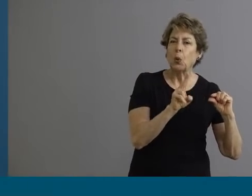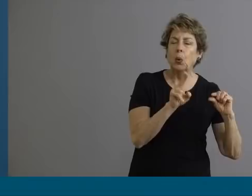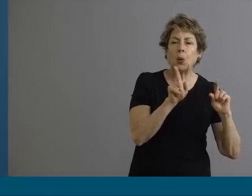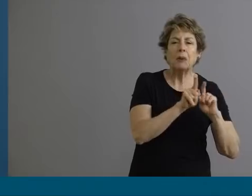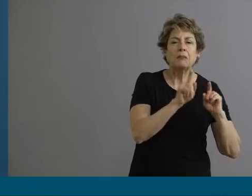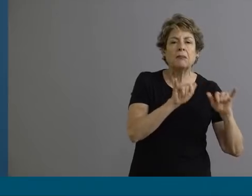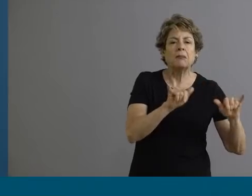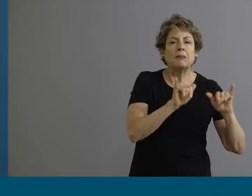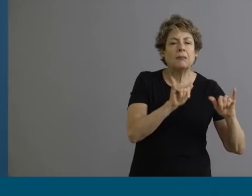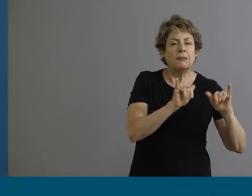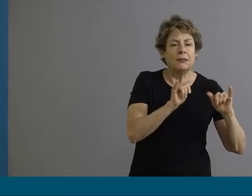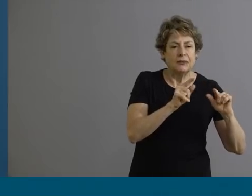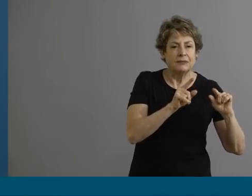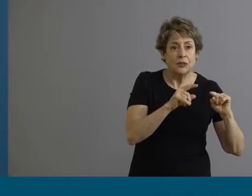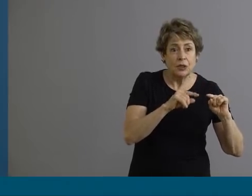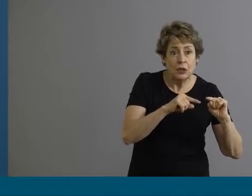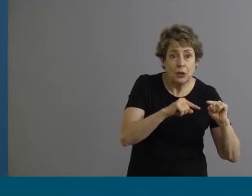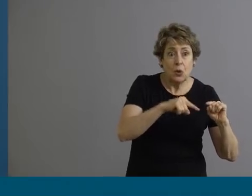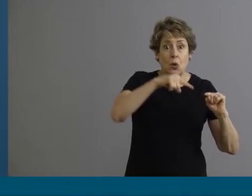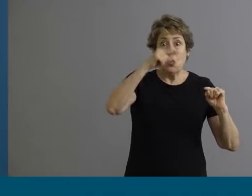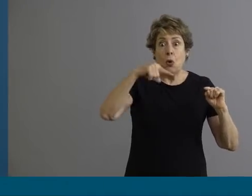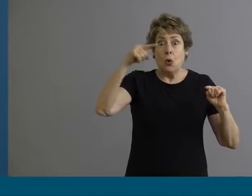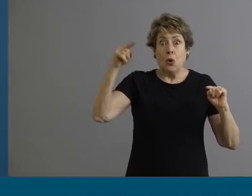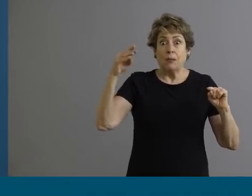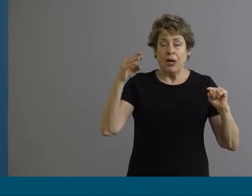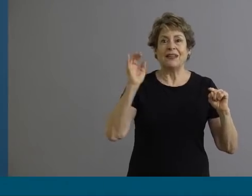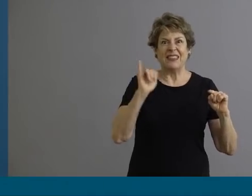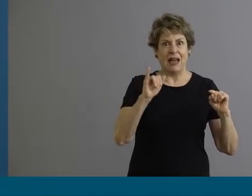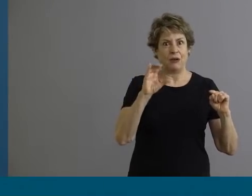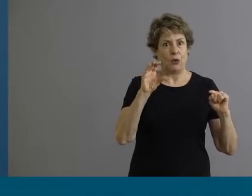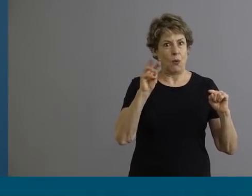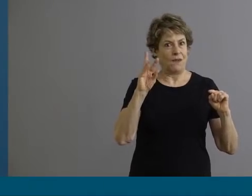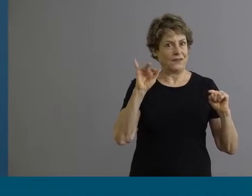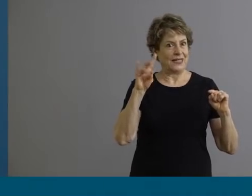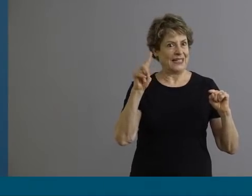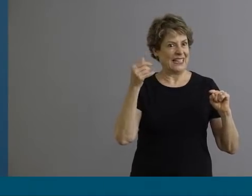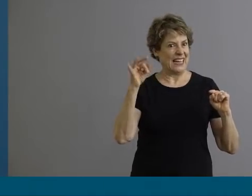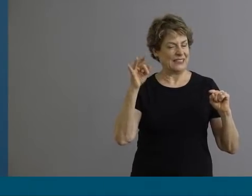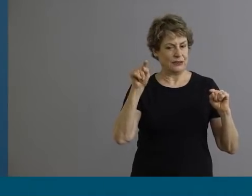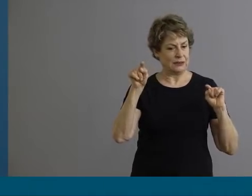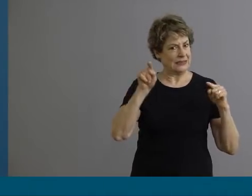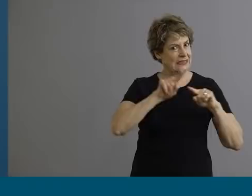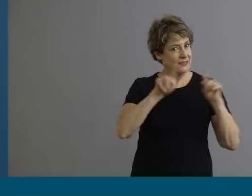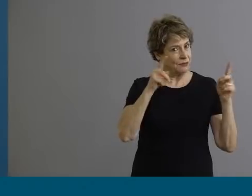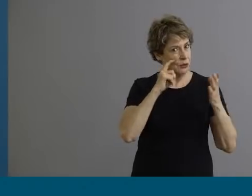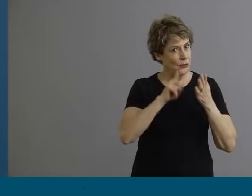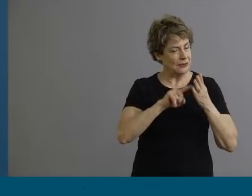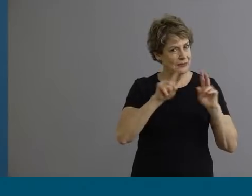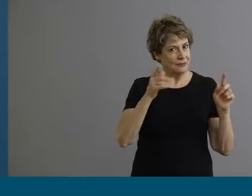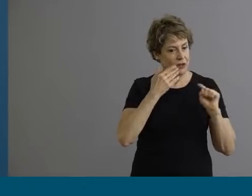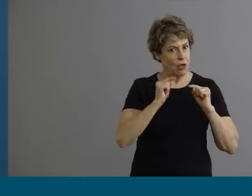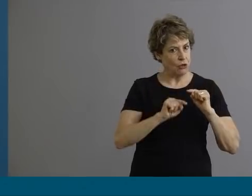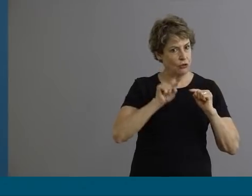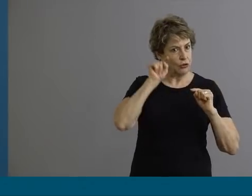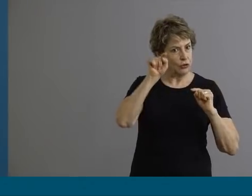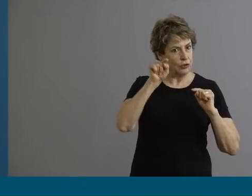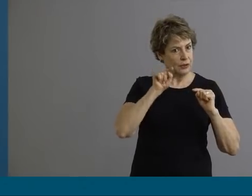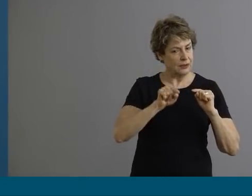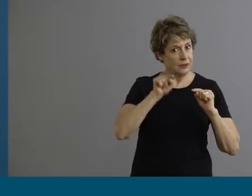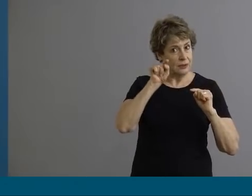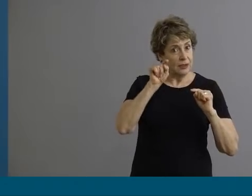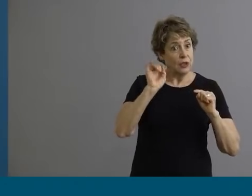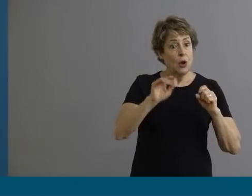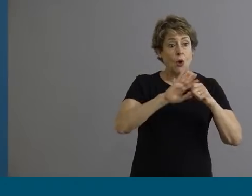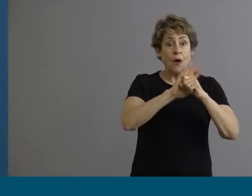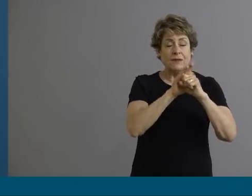the rise in Arizona in terms of surveillance. I do want to point out that if you look at what has happened over the